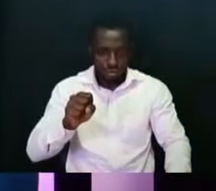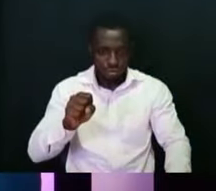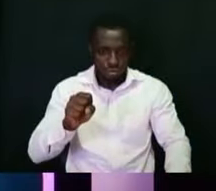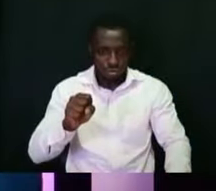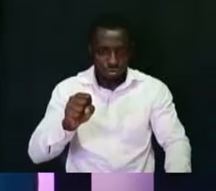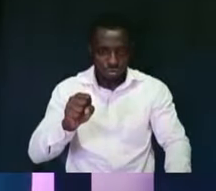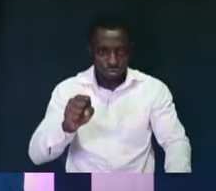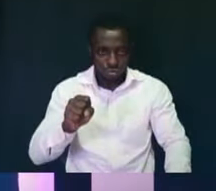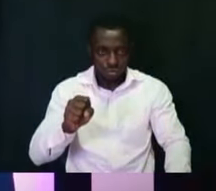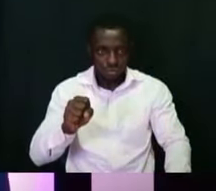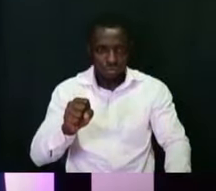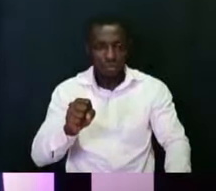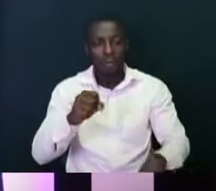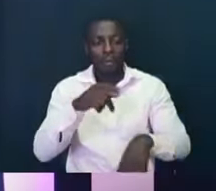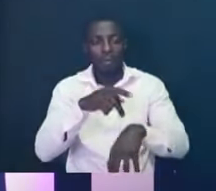Acts 20:20. You know that I have not